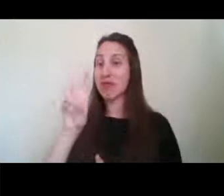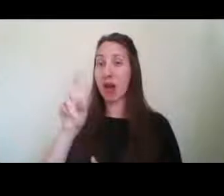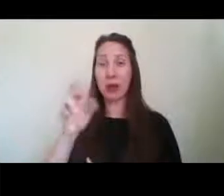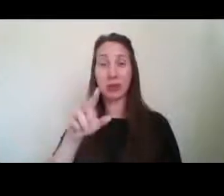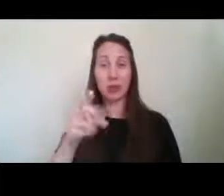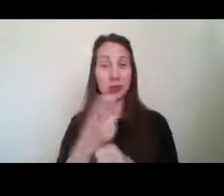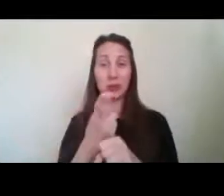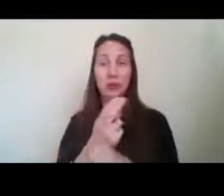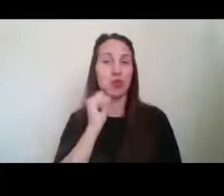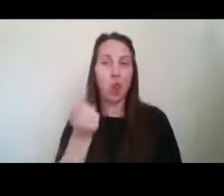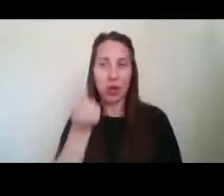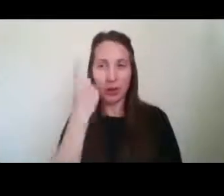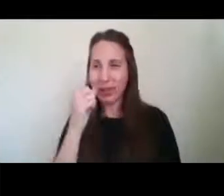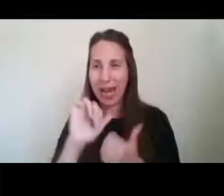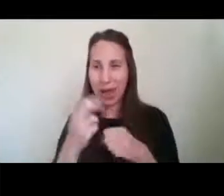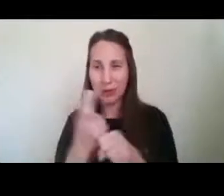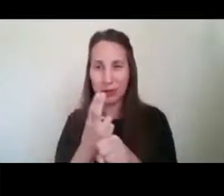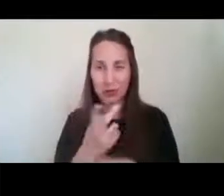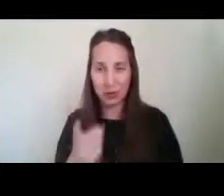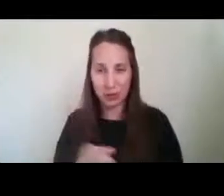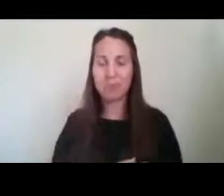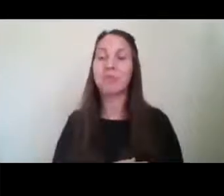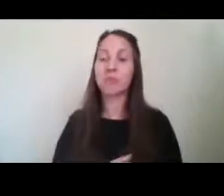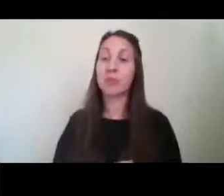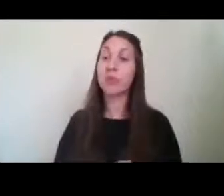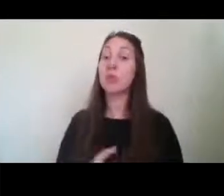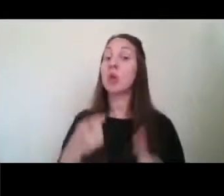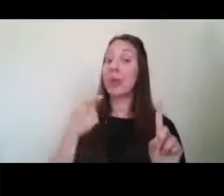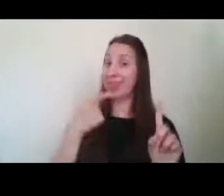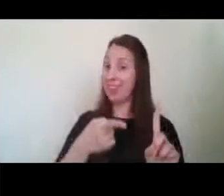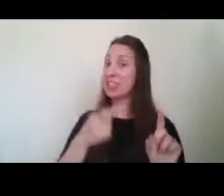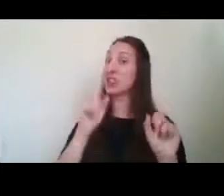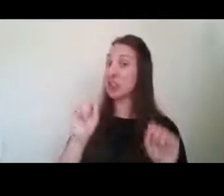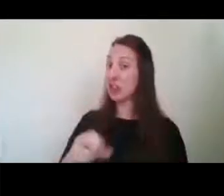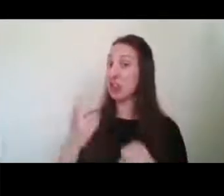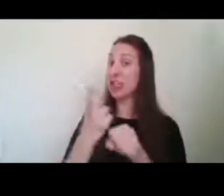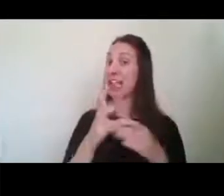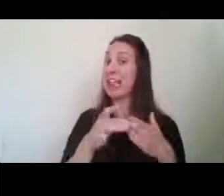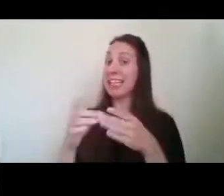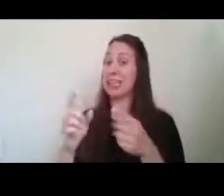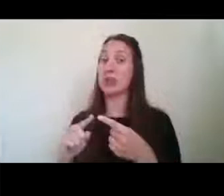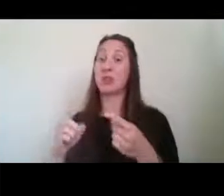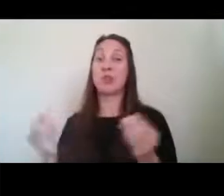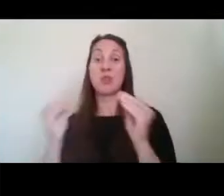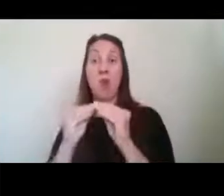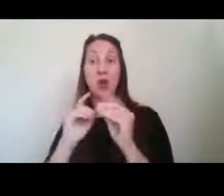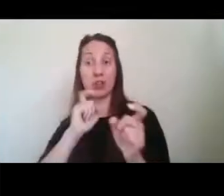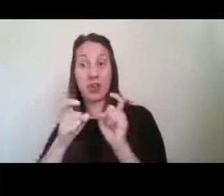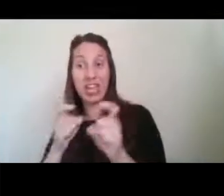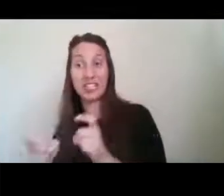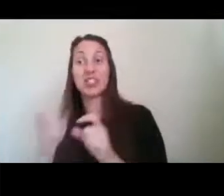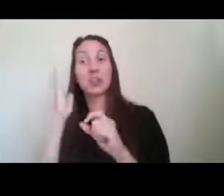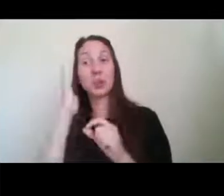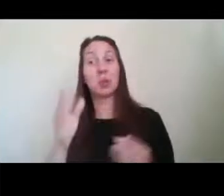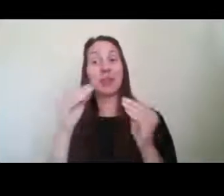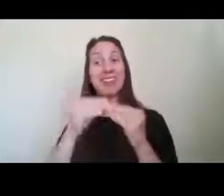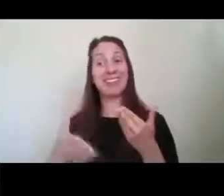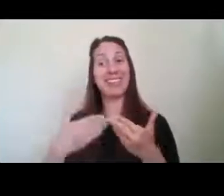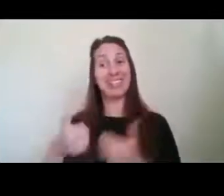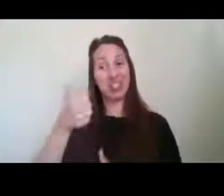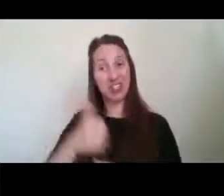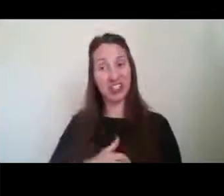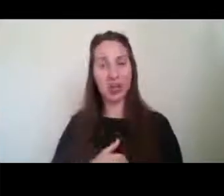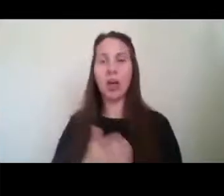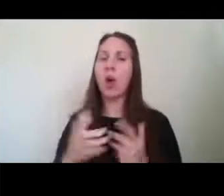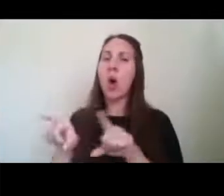time saver and potentially lead to more donations the more accessible and easy to use your form is. And you also do not want to rely on